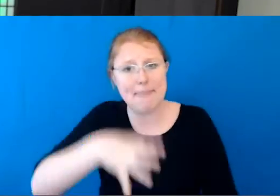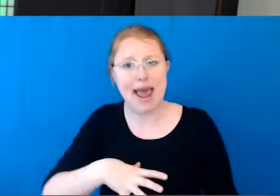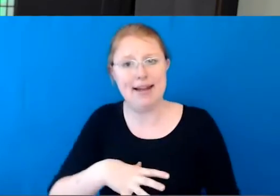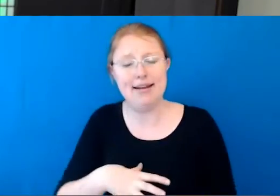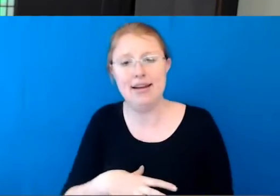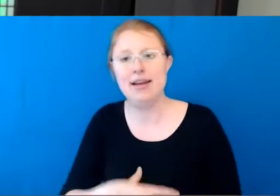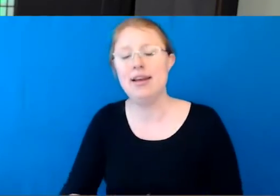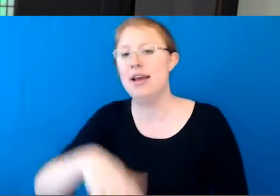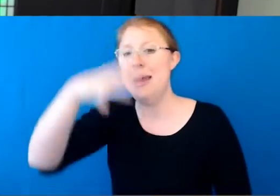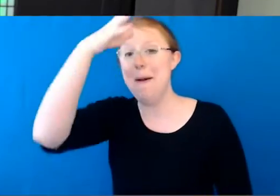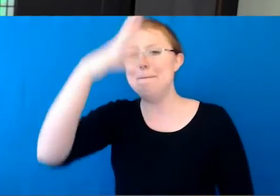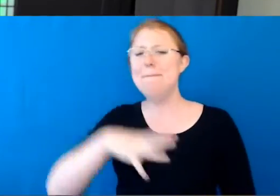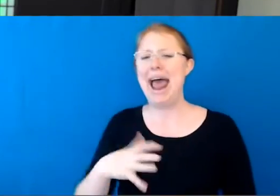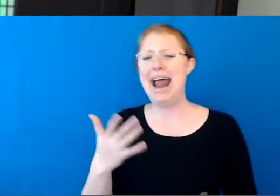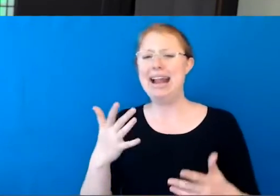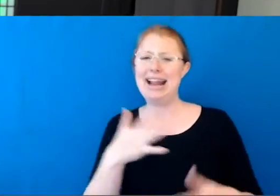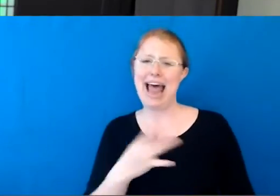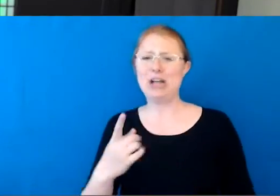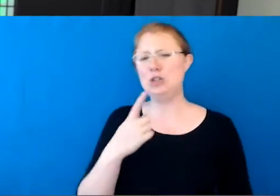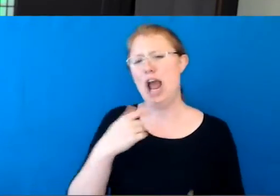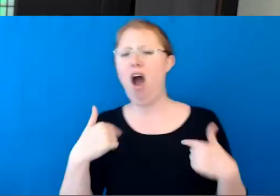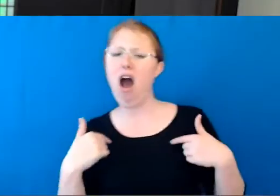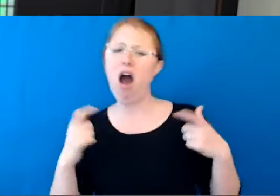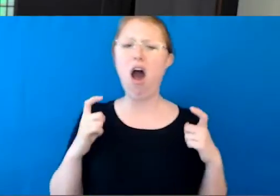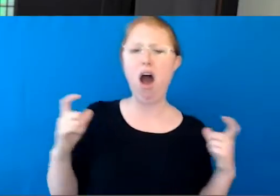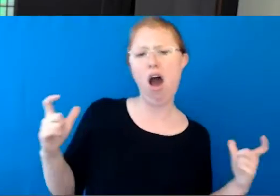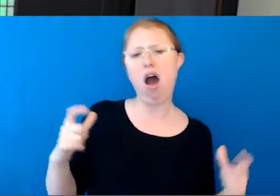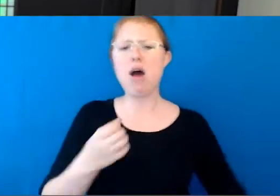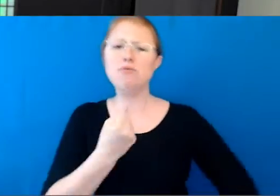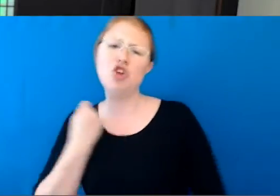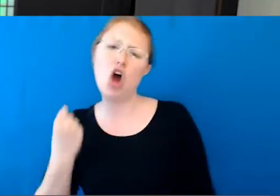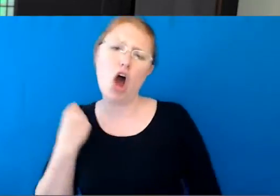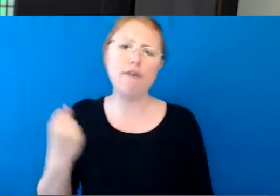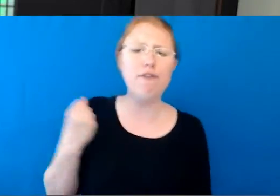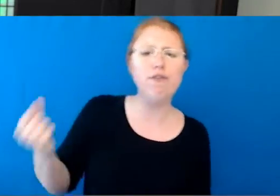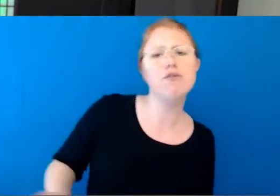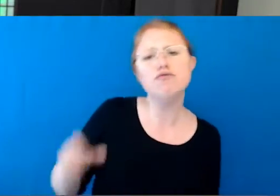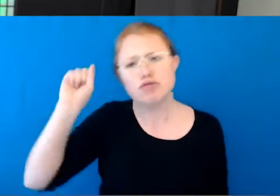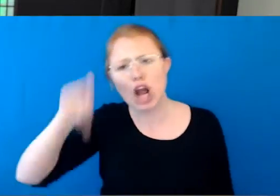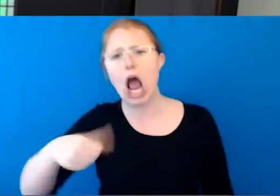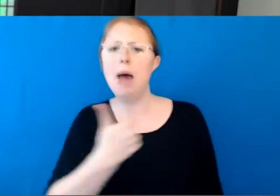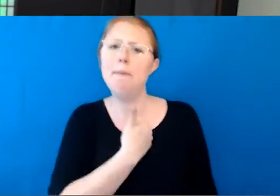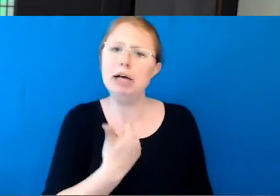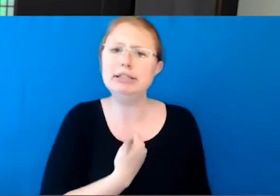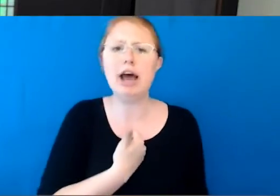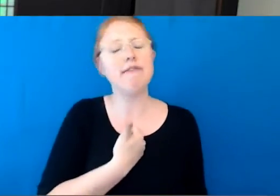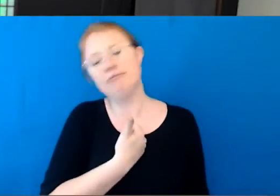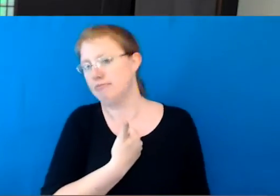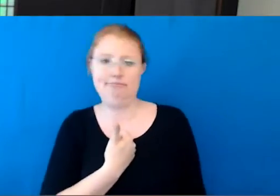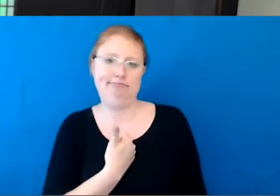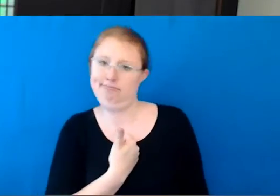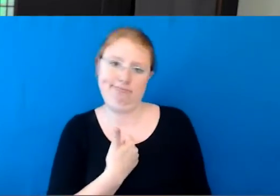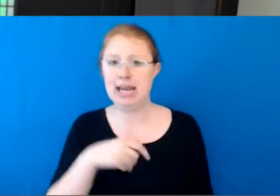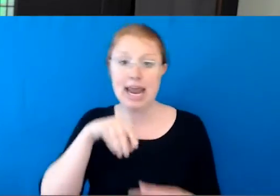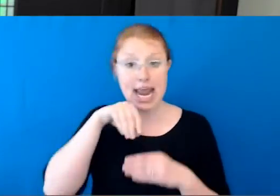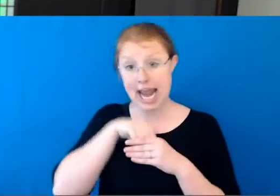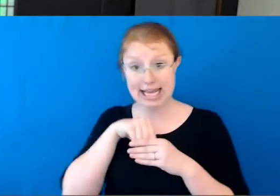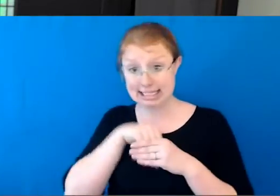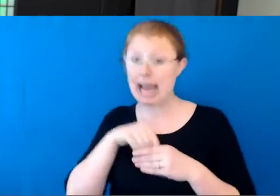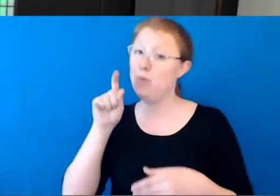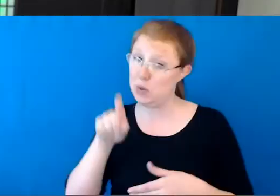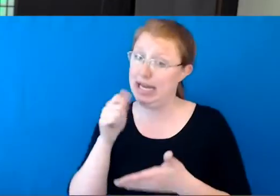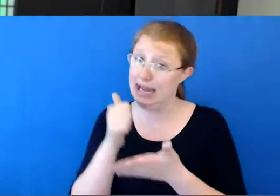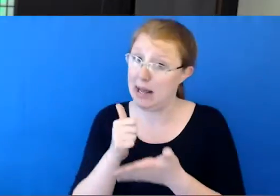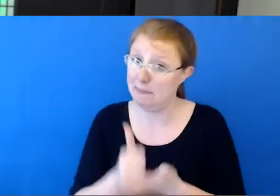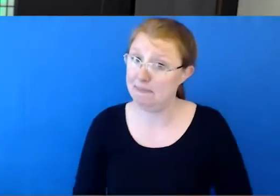macho and as much testosterone as we exude, really, on the inside, we need help. We absolutely need help. In fact,